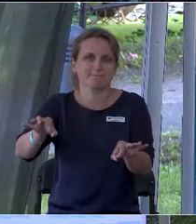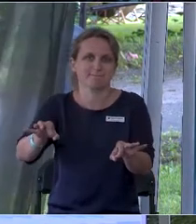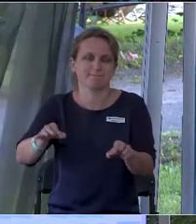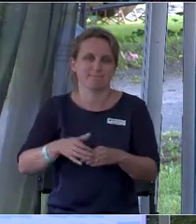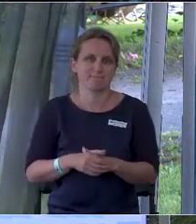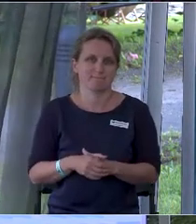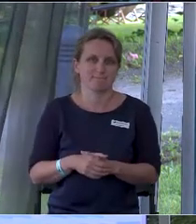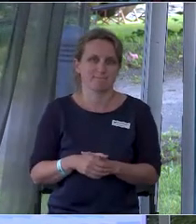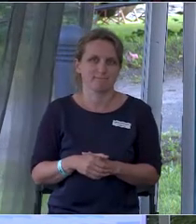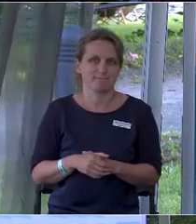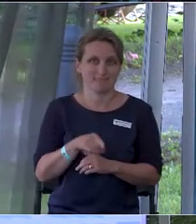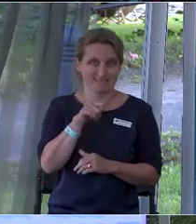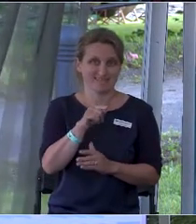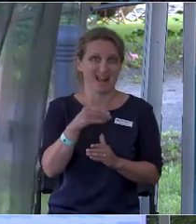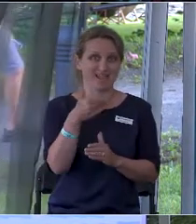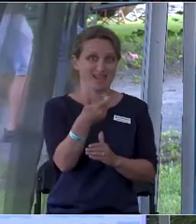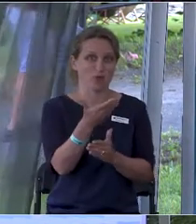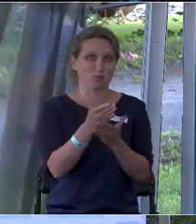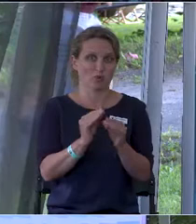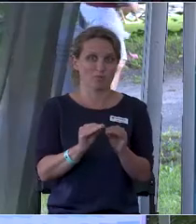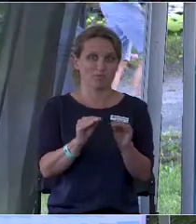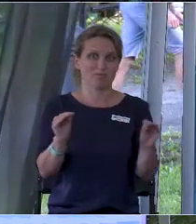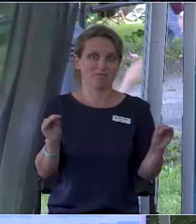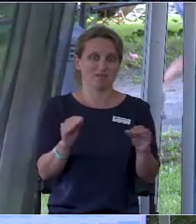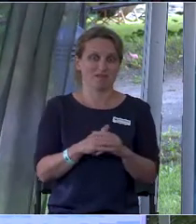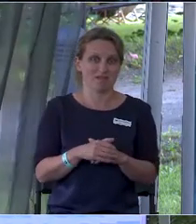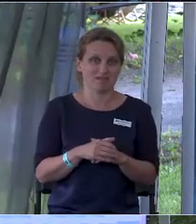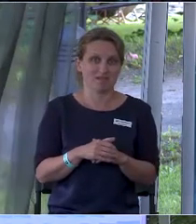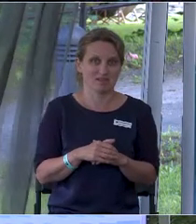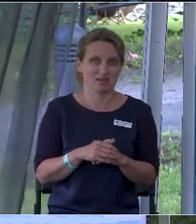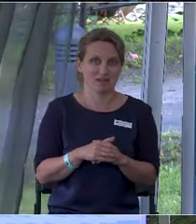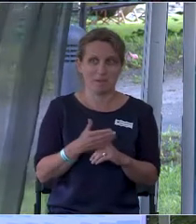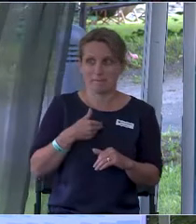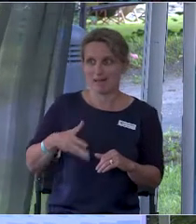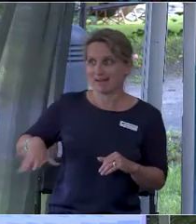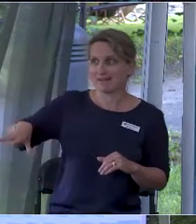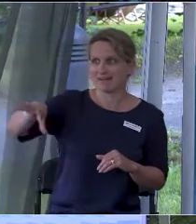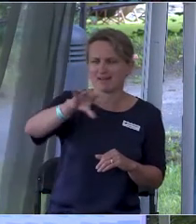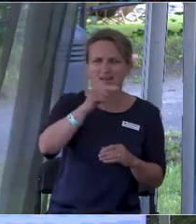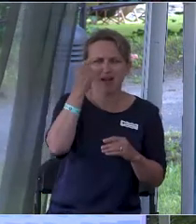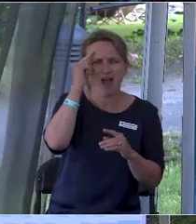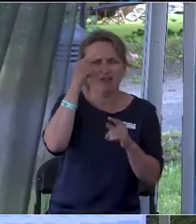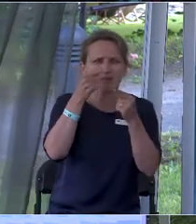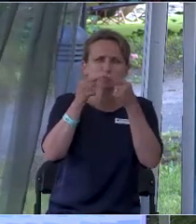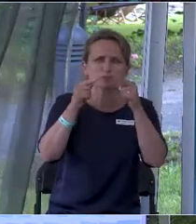media remember that we all can have a sort of kind of opinions, but we would need these